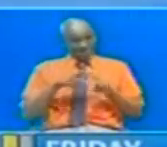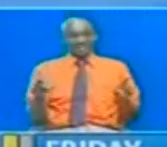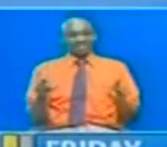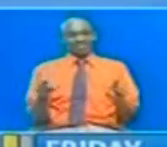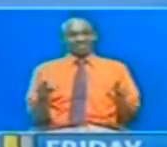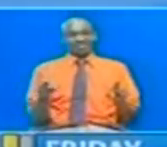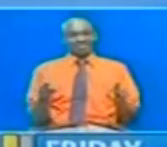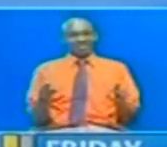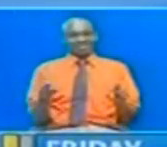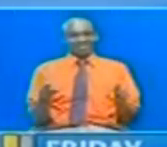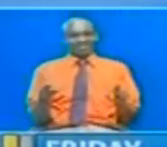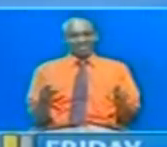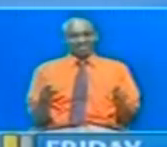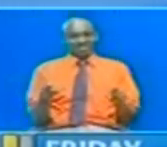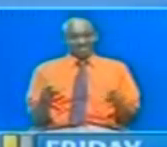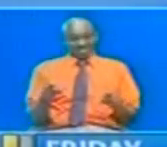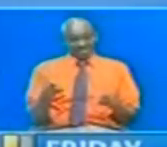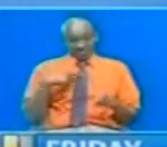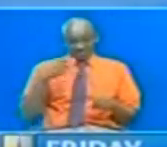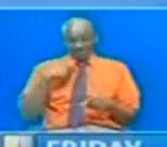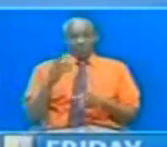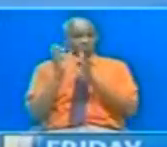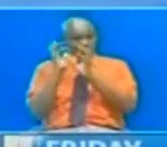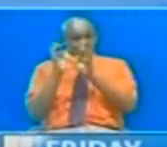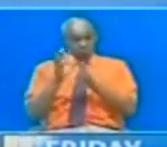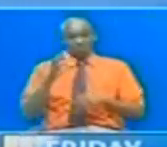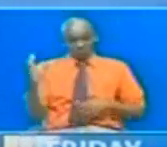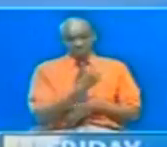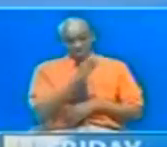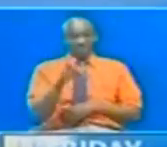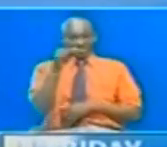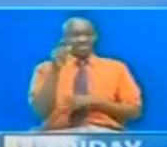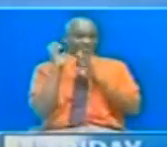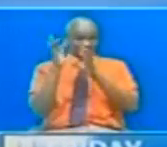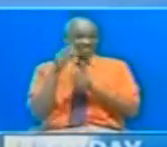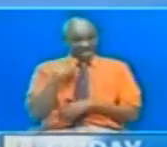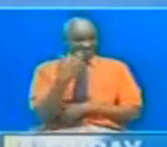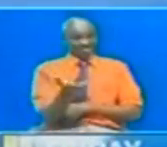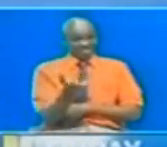of nearly round the clock Nazi